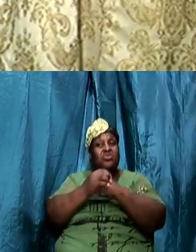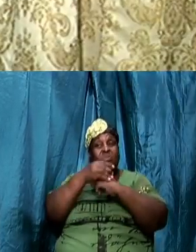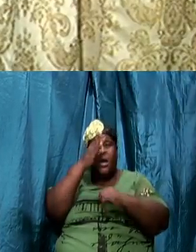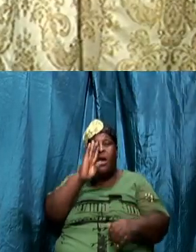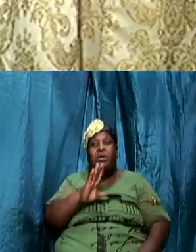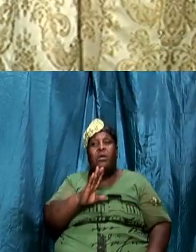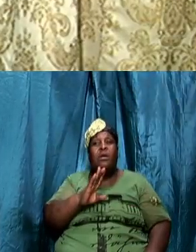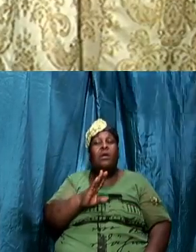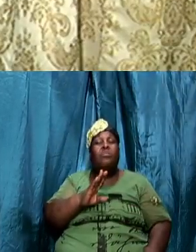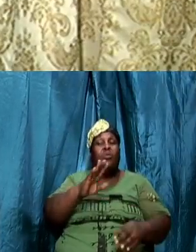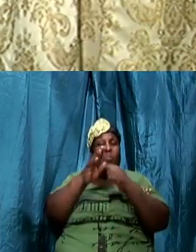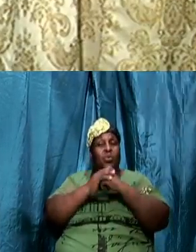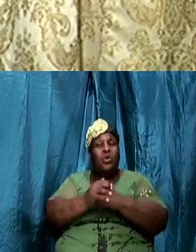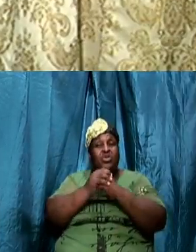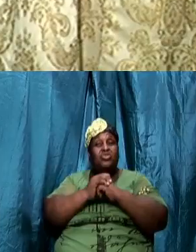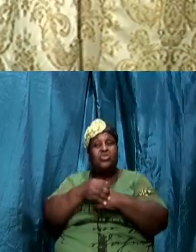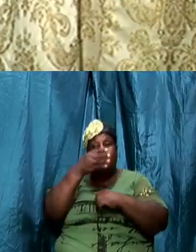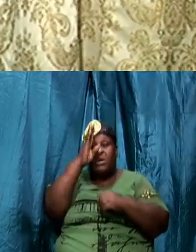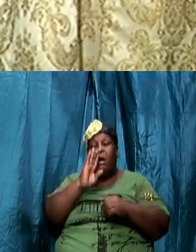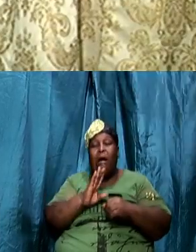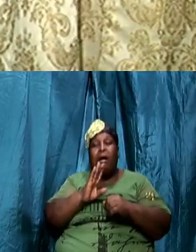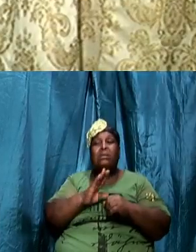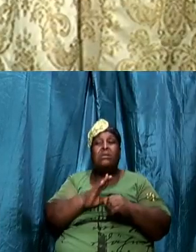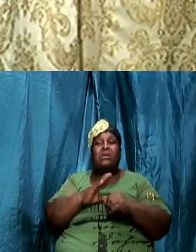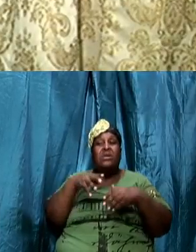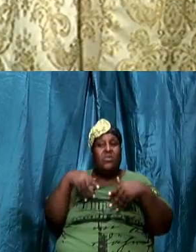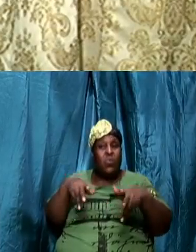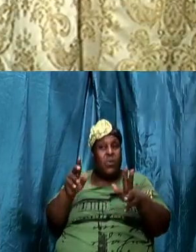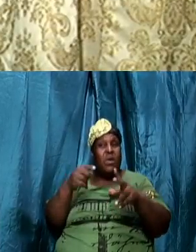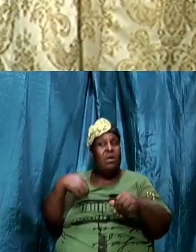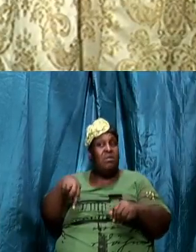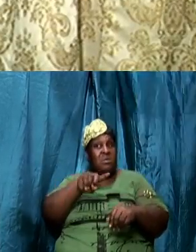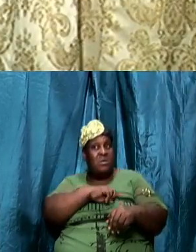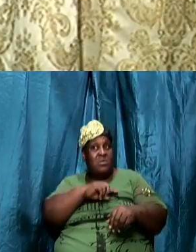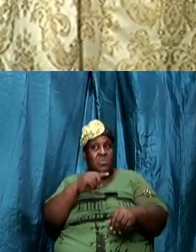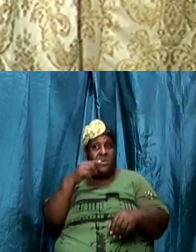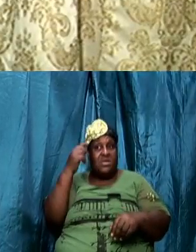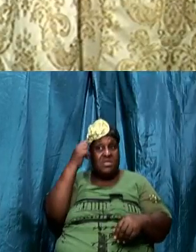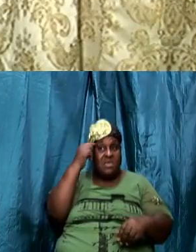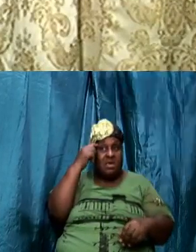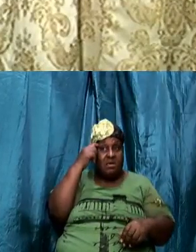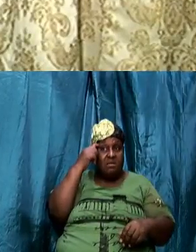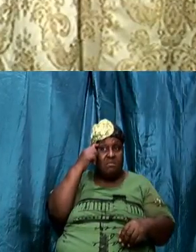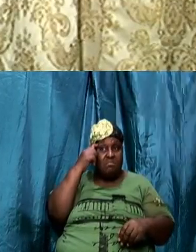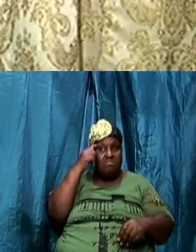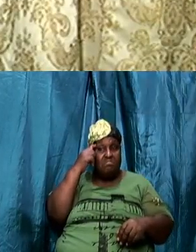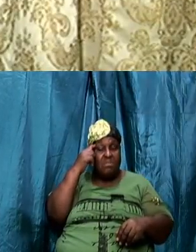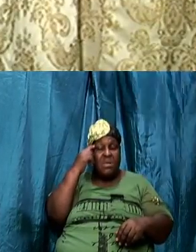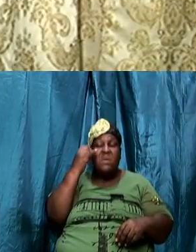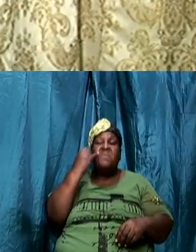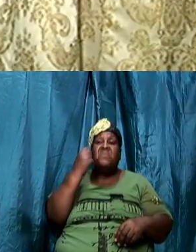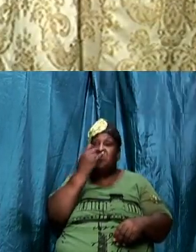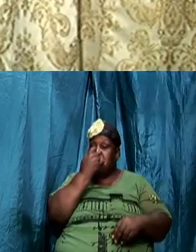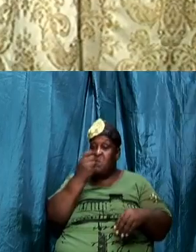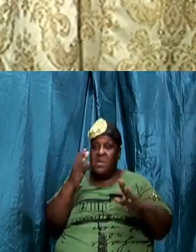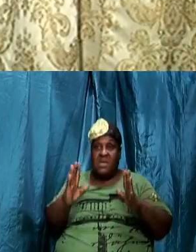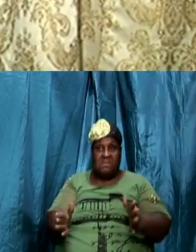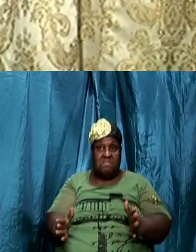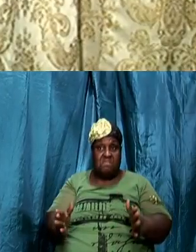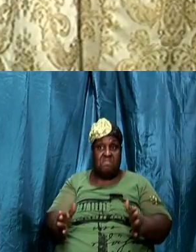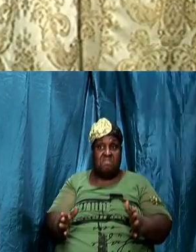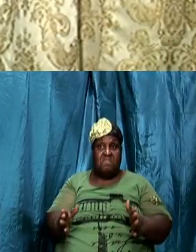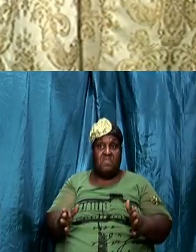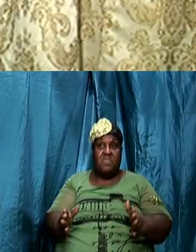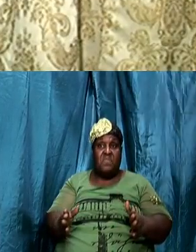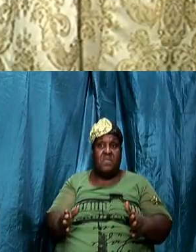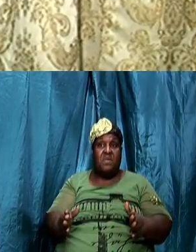we think is the best way. It's the same God we're going to serve. It's the same God that we want to worship, but we are going to worship him